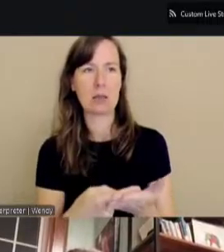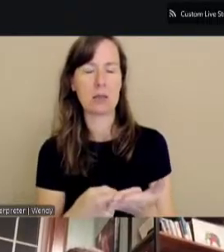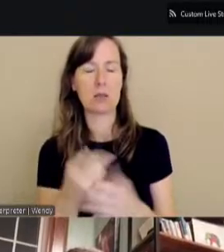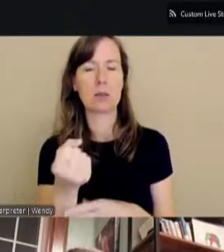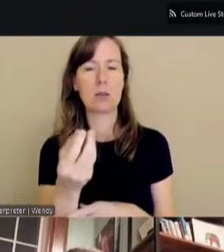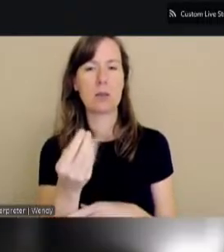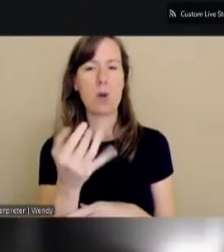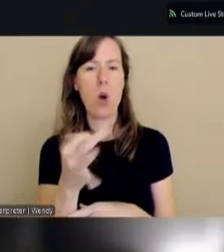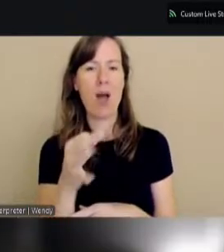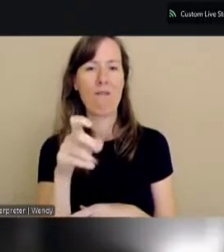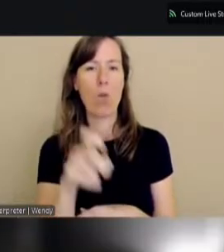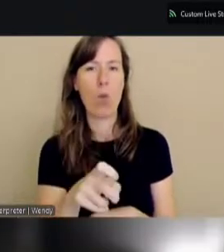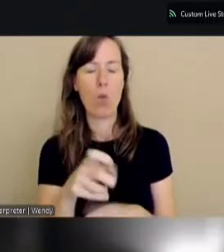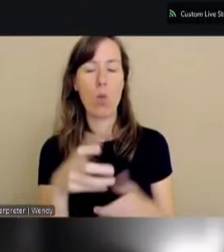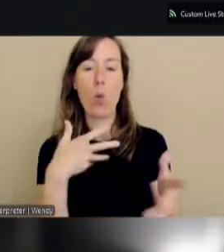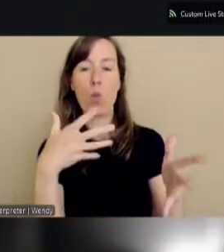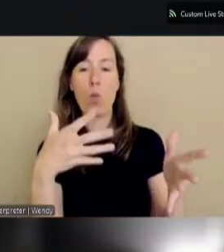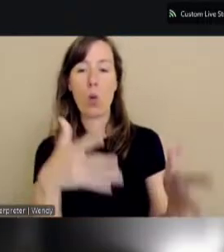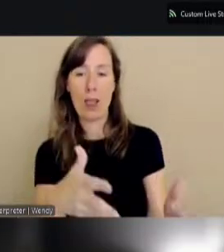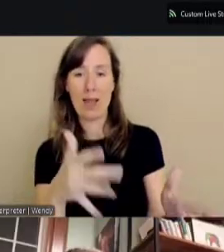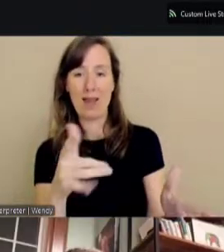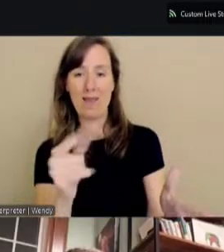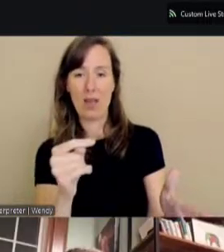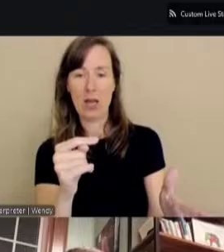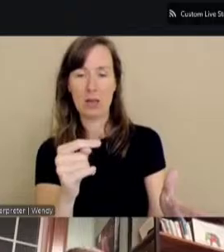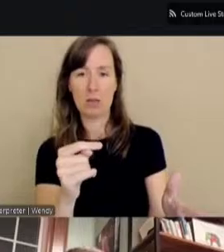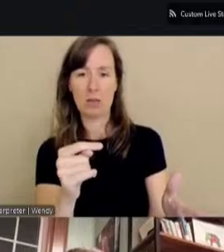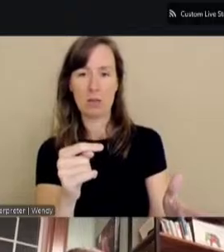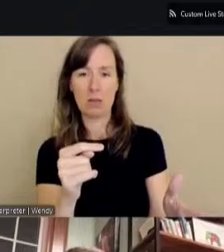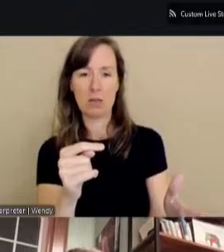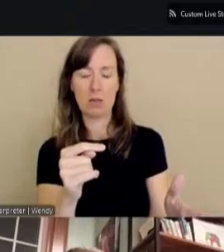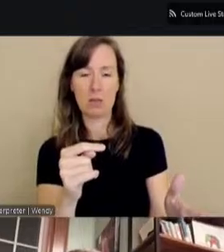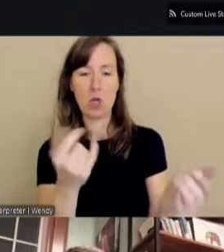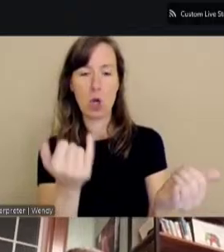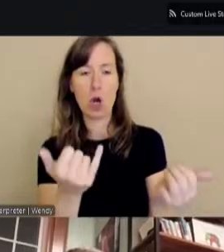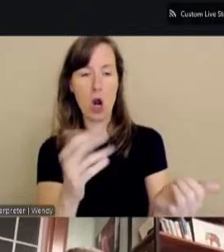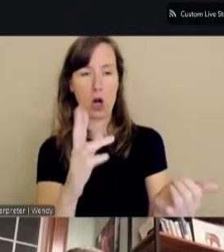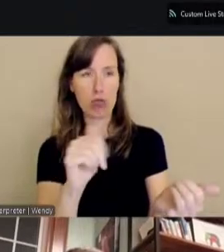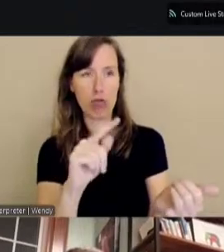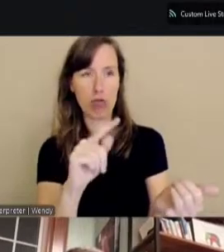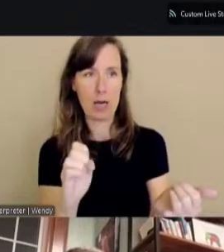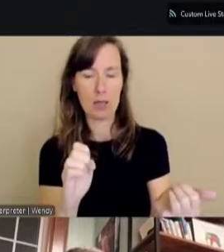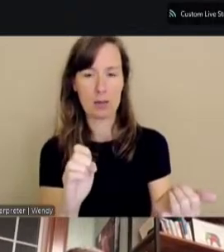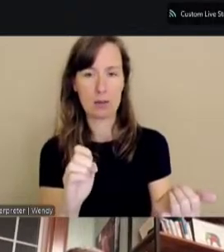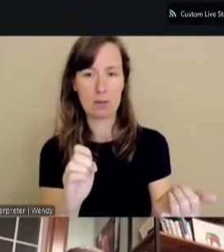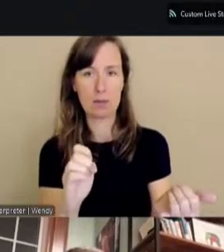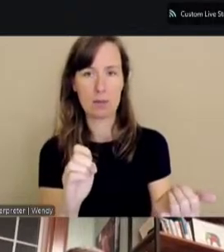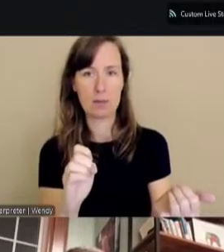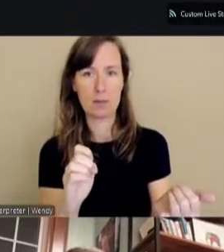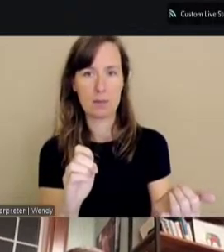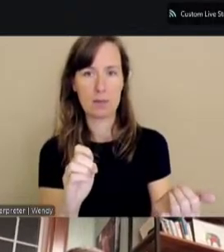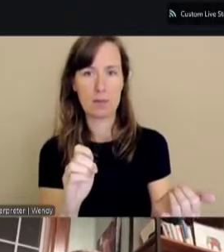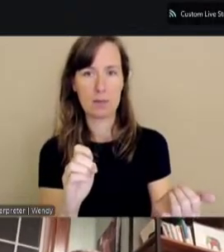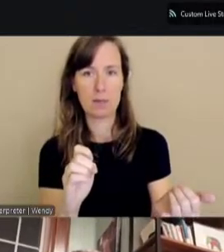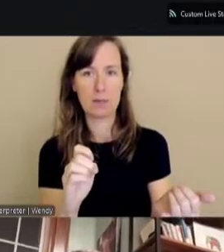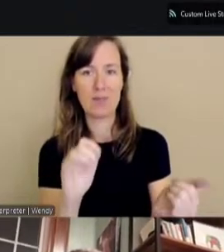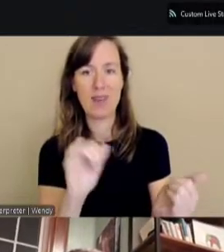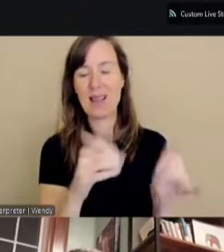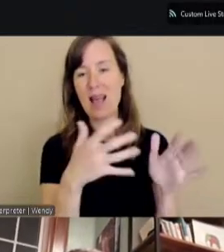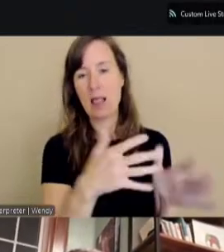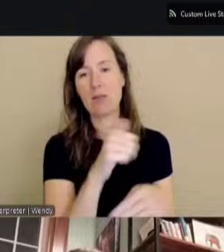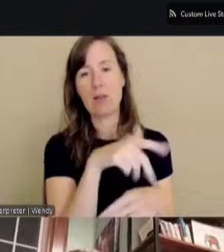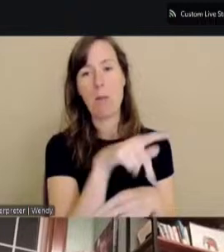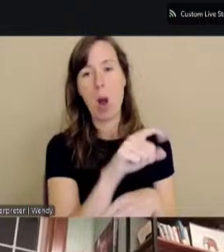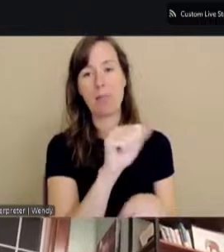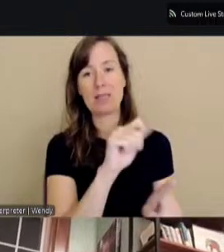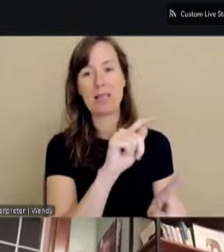were to leave it at the current rate, so that would leave apartments at 75